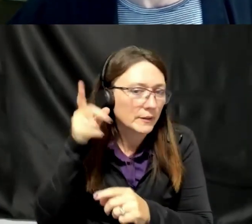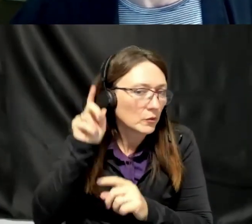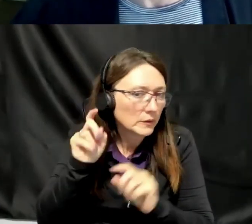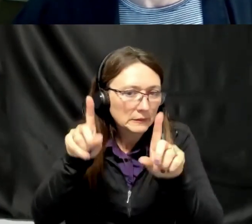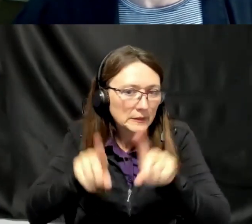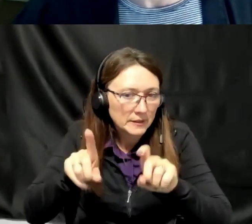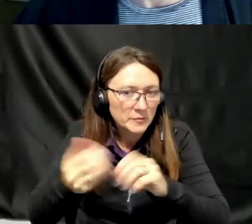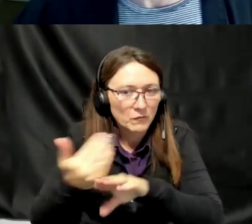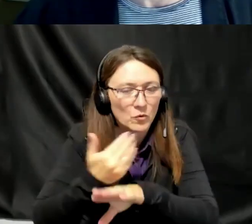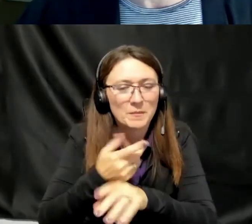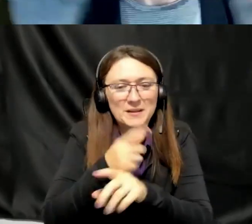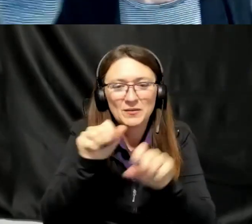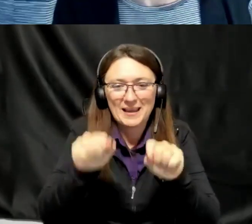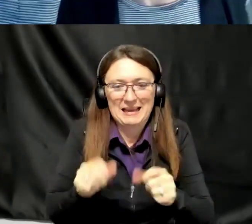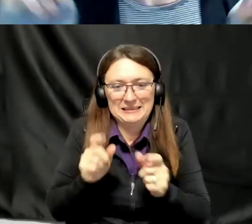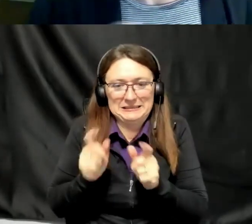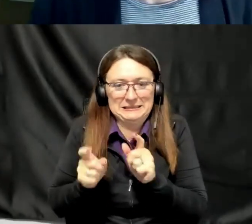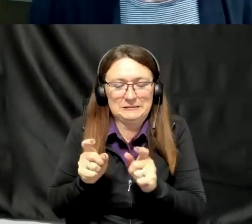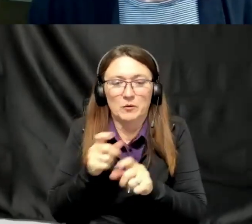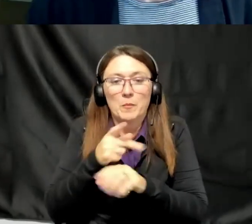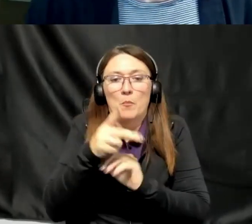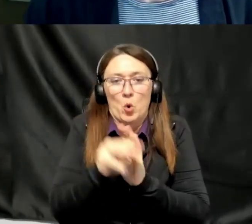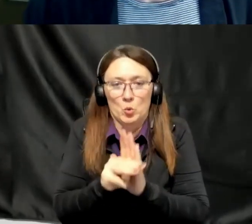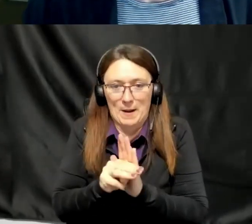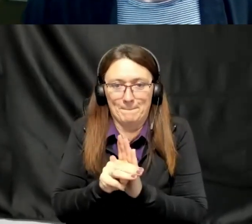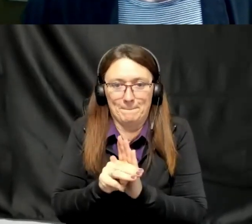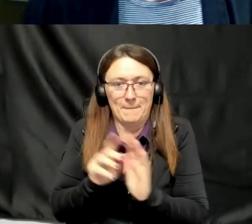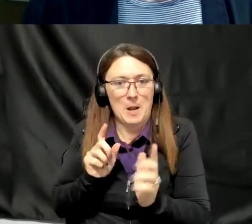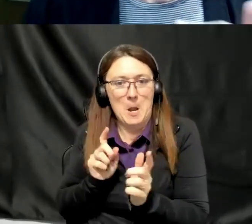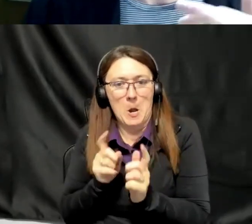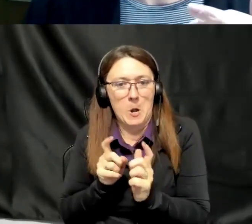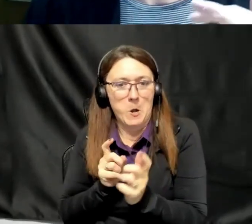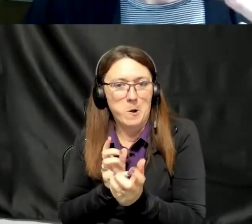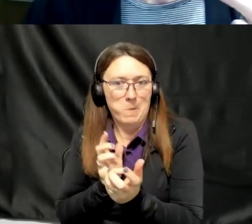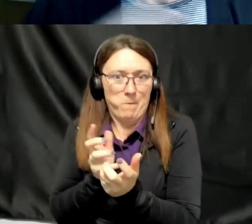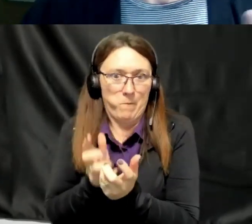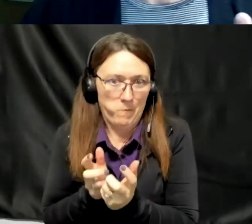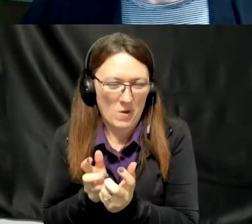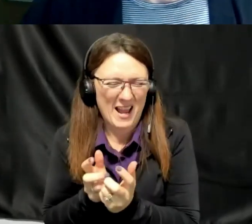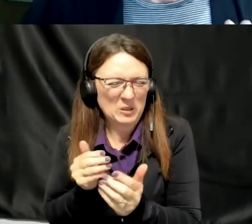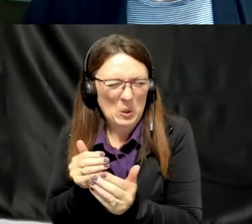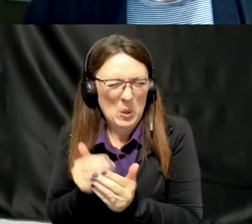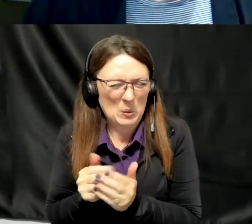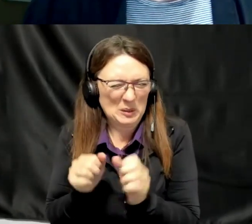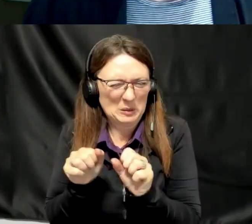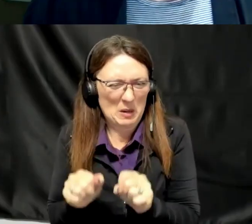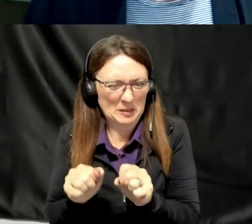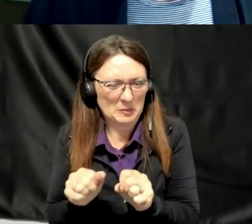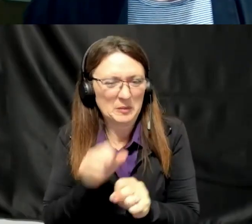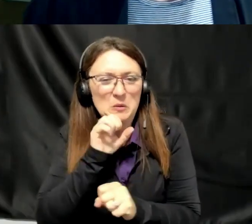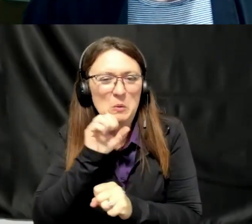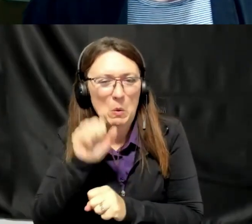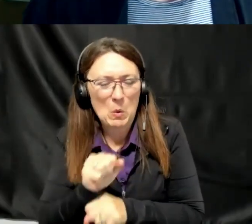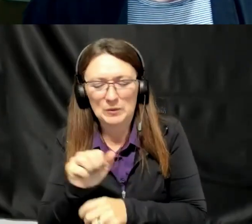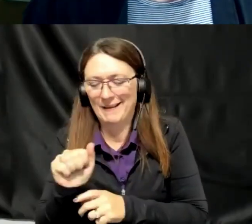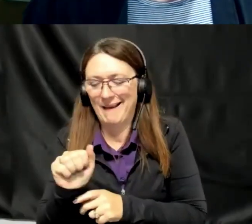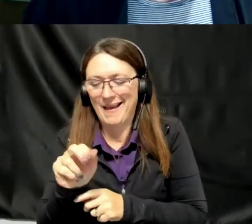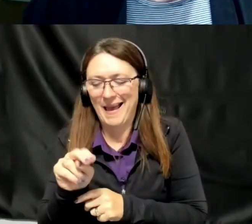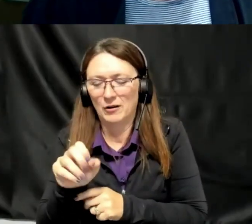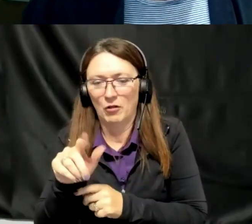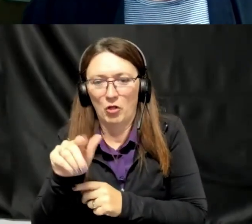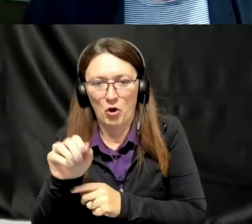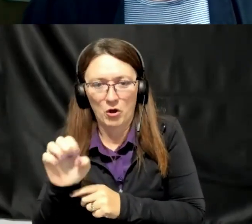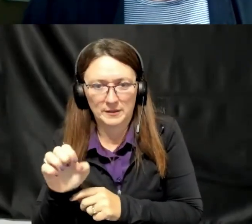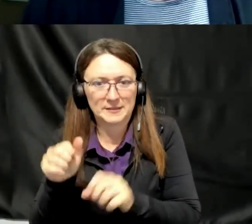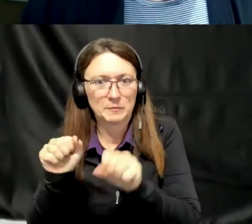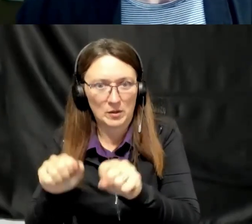things you can try from like a programming perspective to get it as close to that analog signal